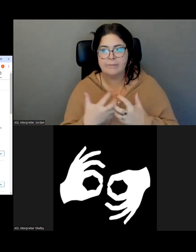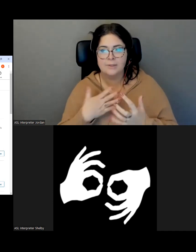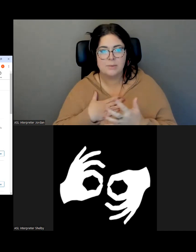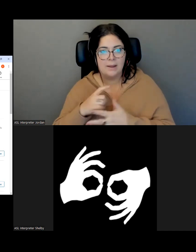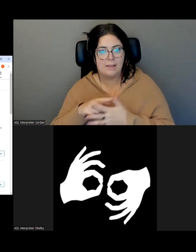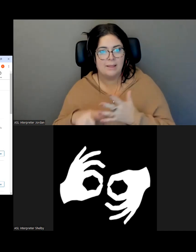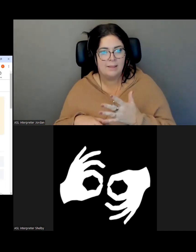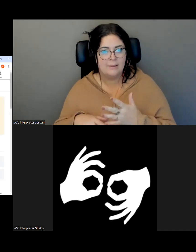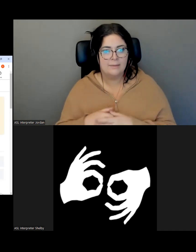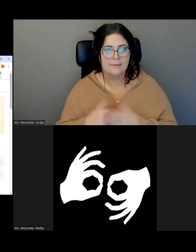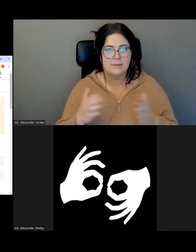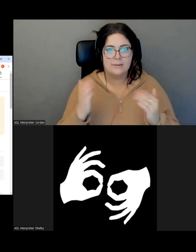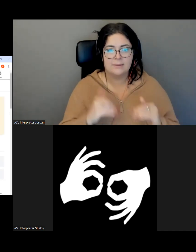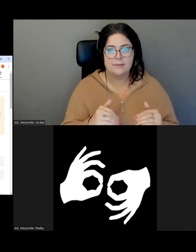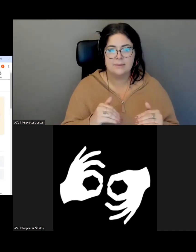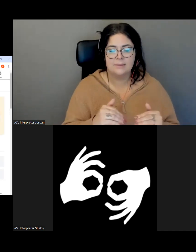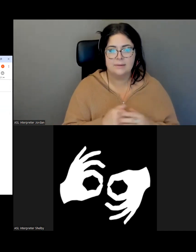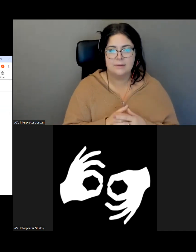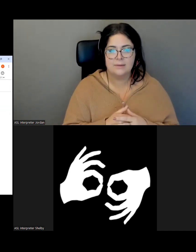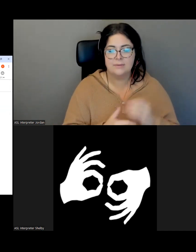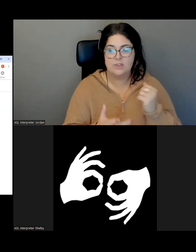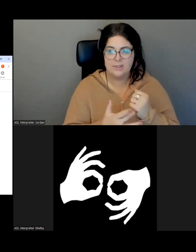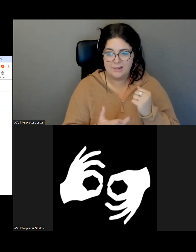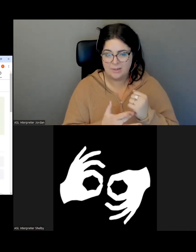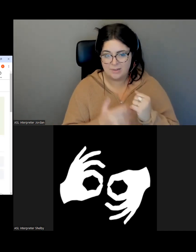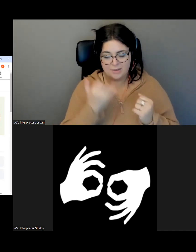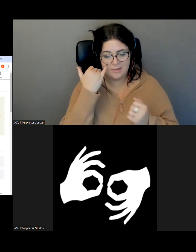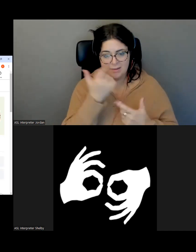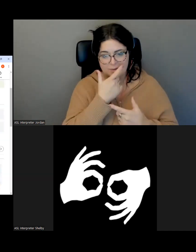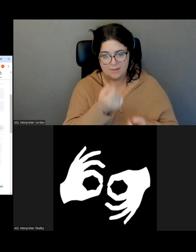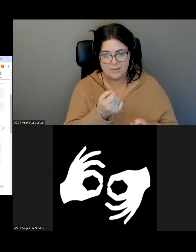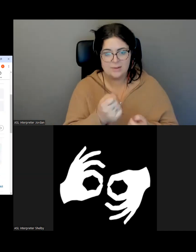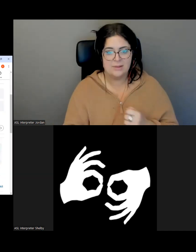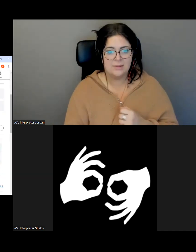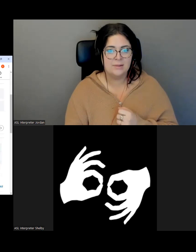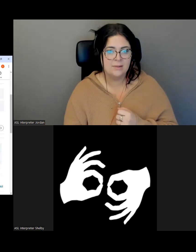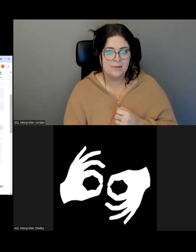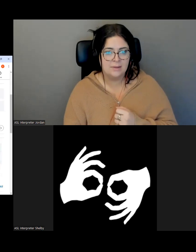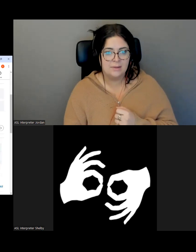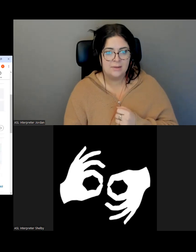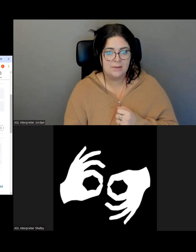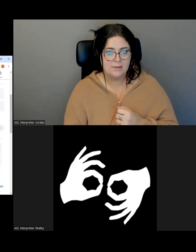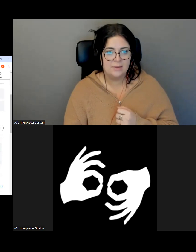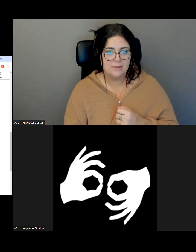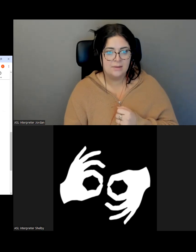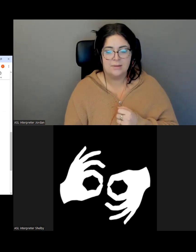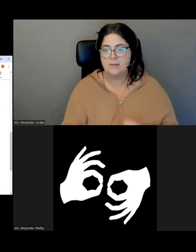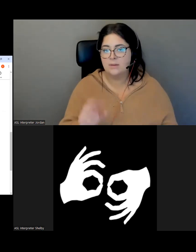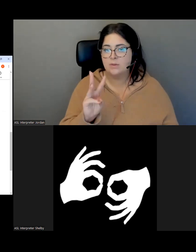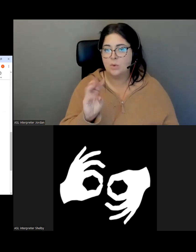And the same thing can be had for like technology. So if I wanted to learn how to web